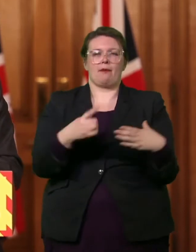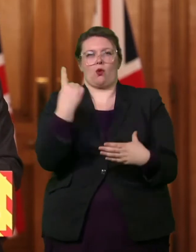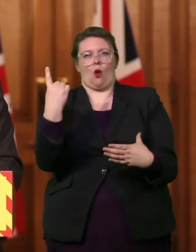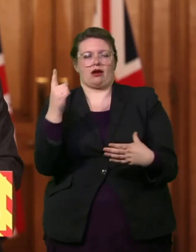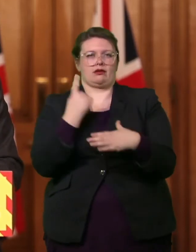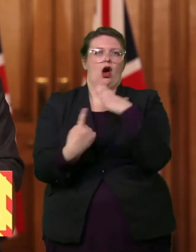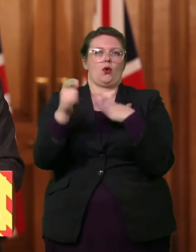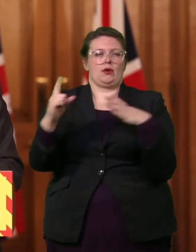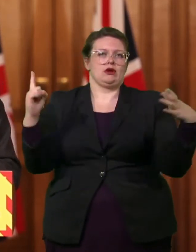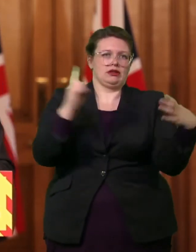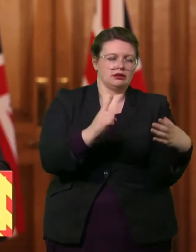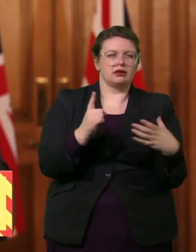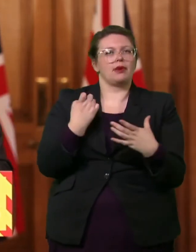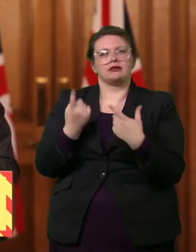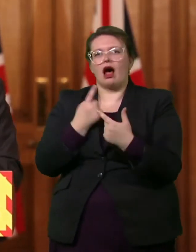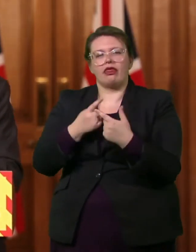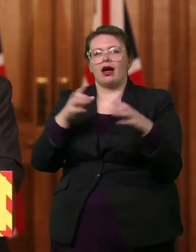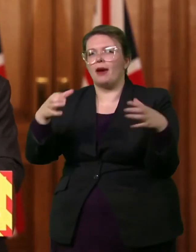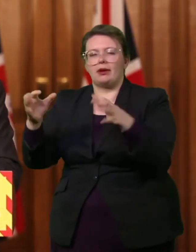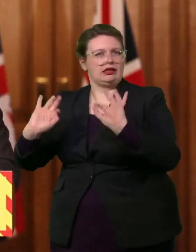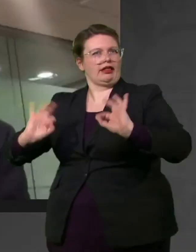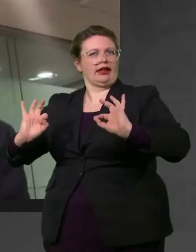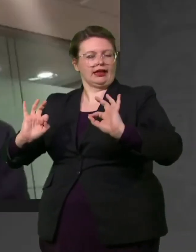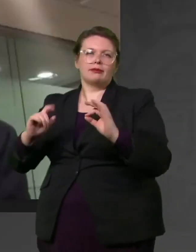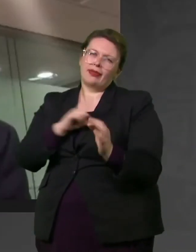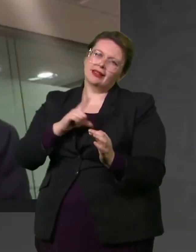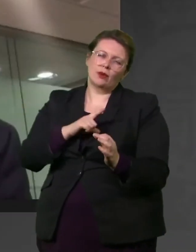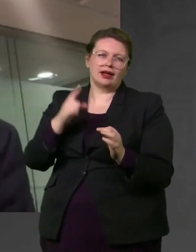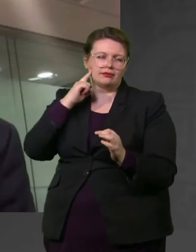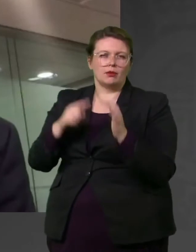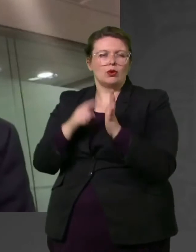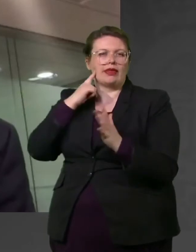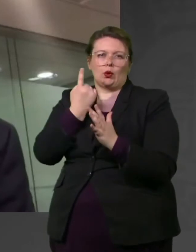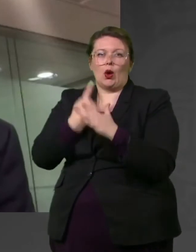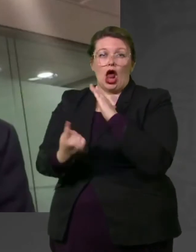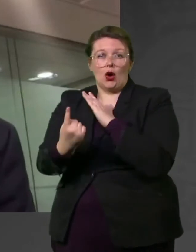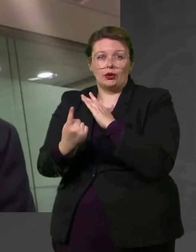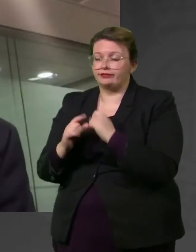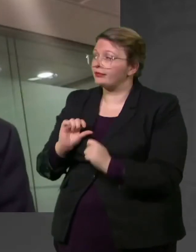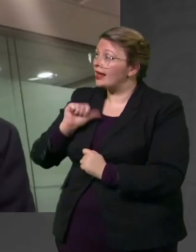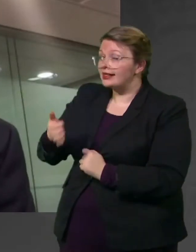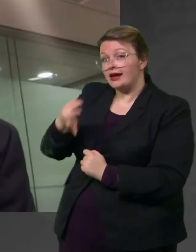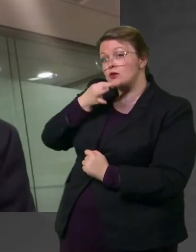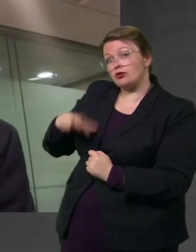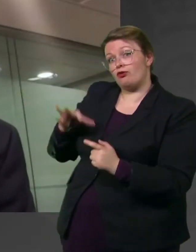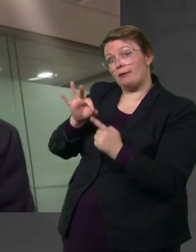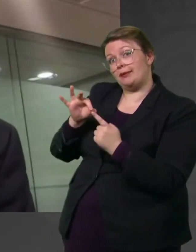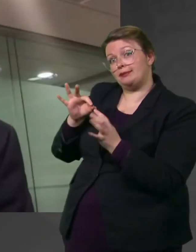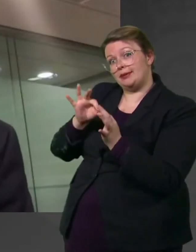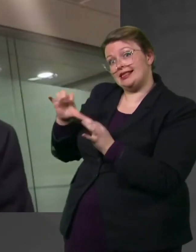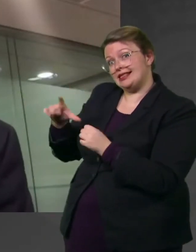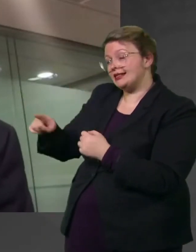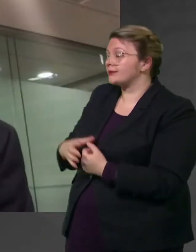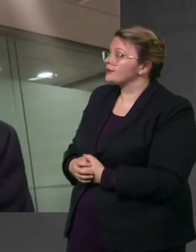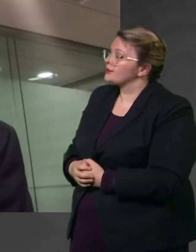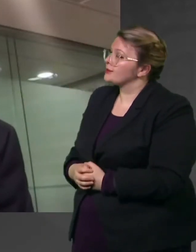is from Hugh Pym at the BBC. Thank you very much, Secretary of State. The government says it's prioritising education